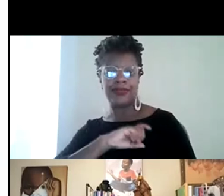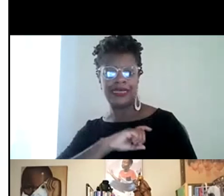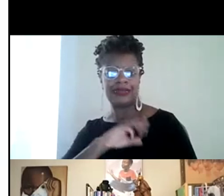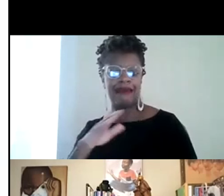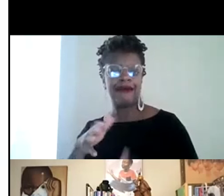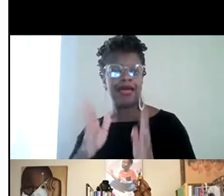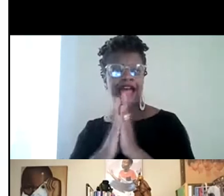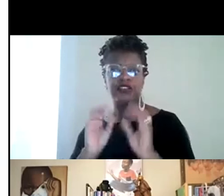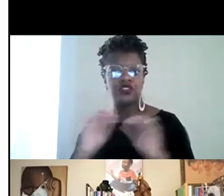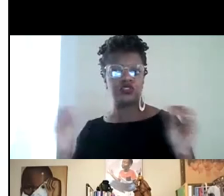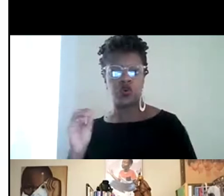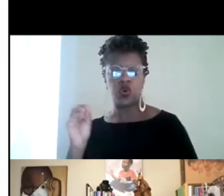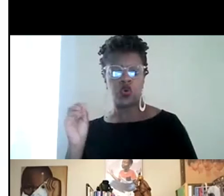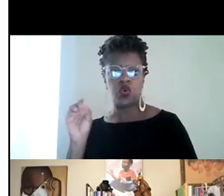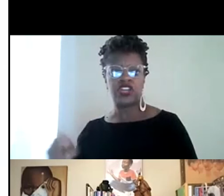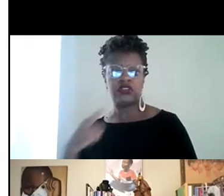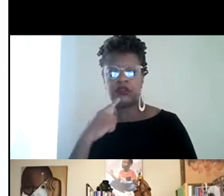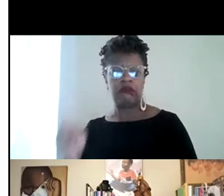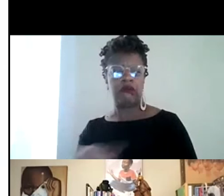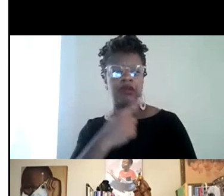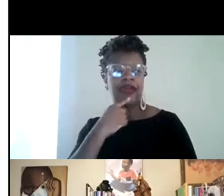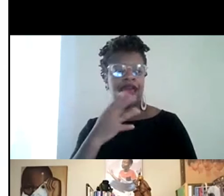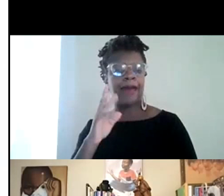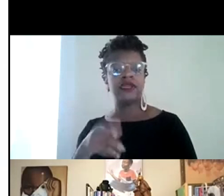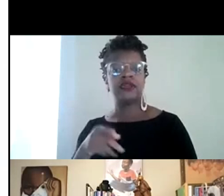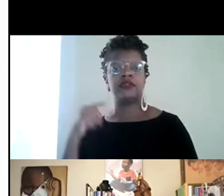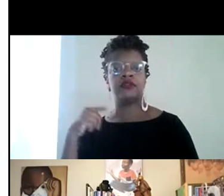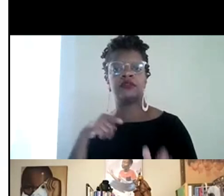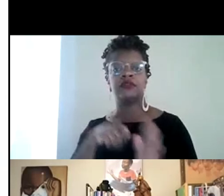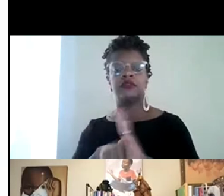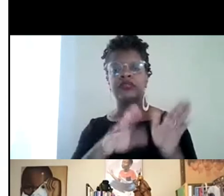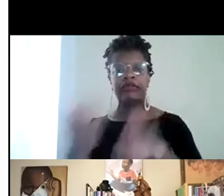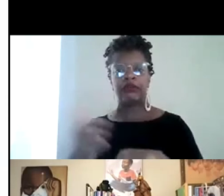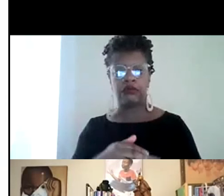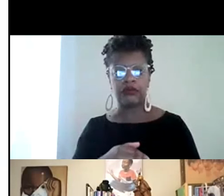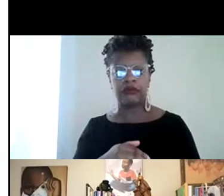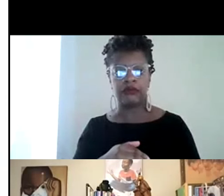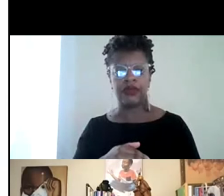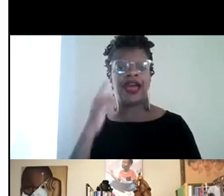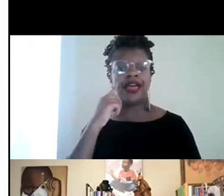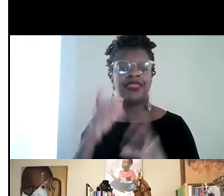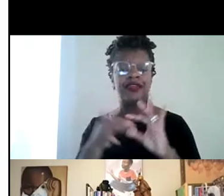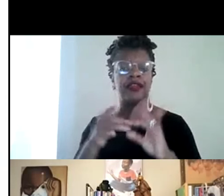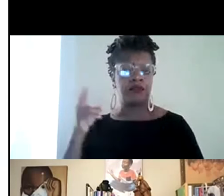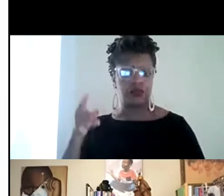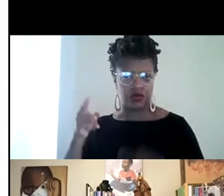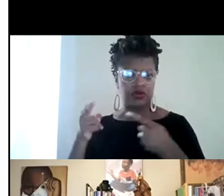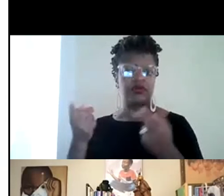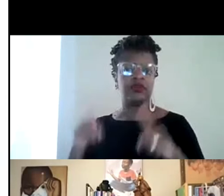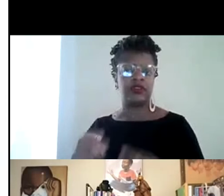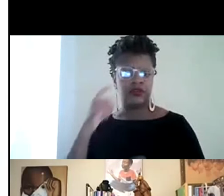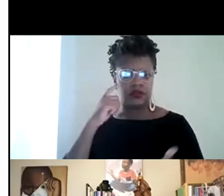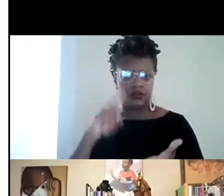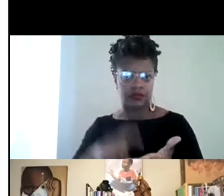no questions, and the loss of life happens instantly. And I think we have finer points in history to call